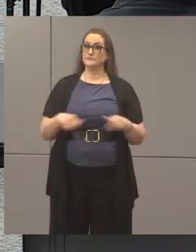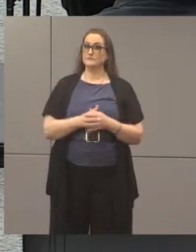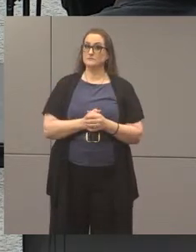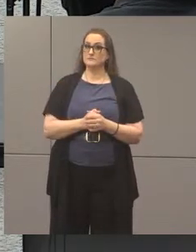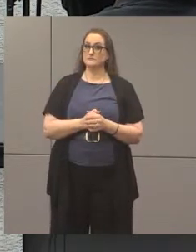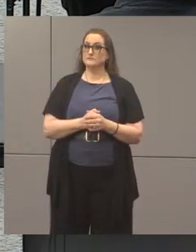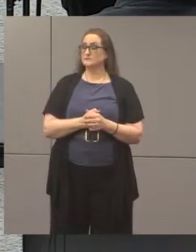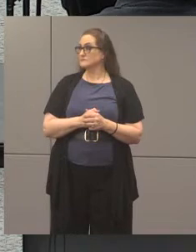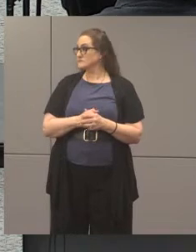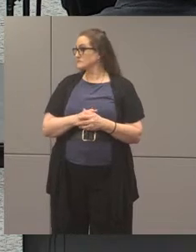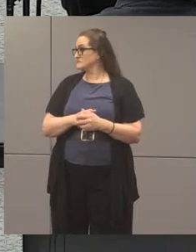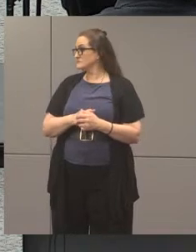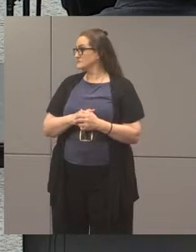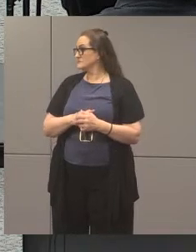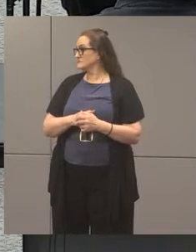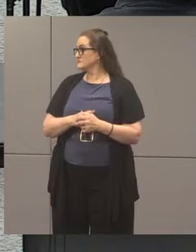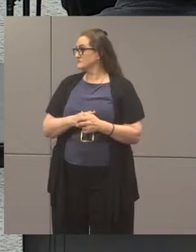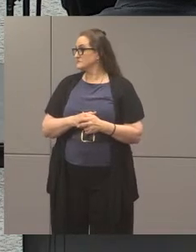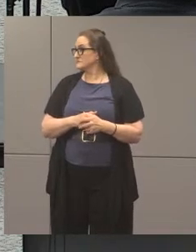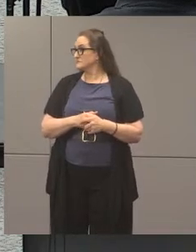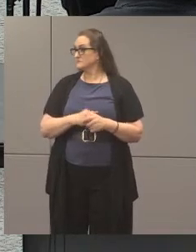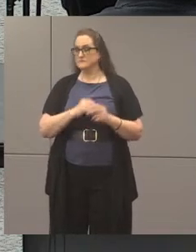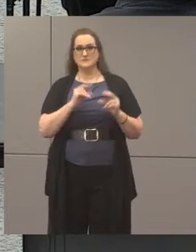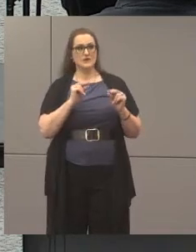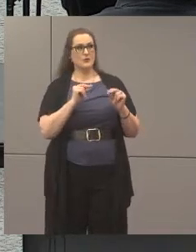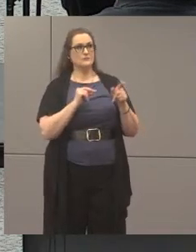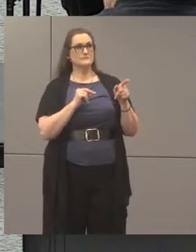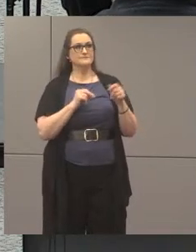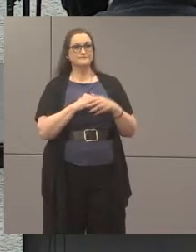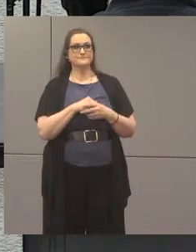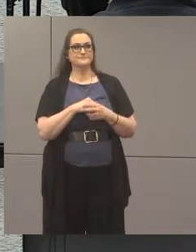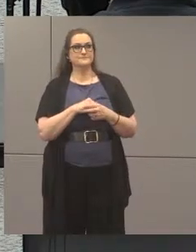No. So we have no choice.